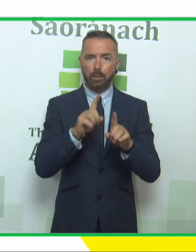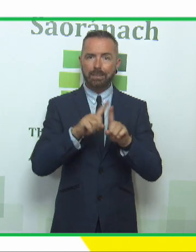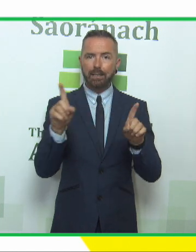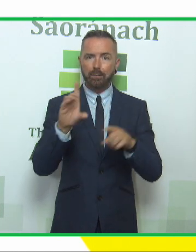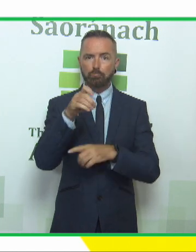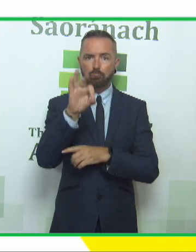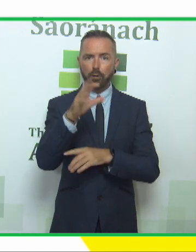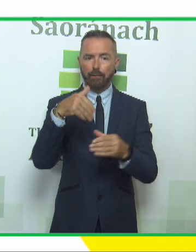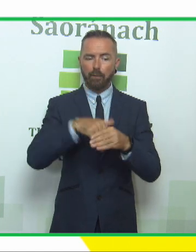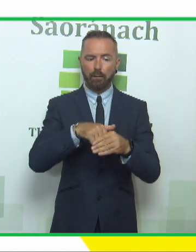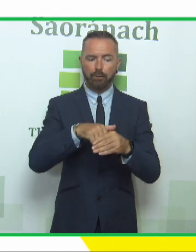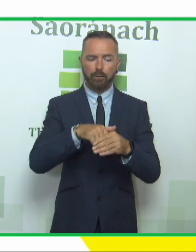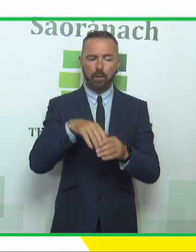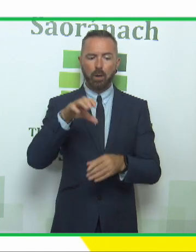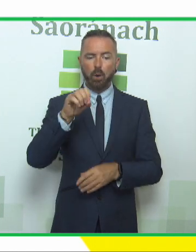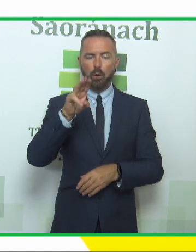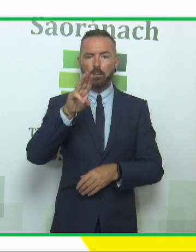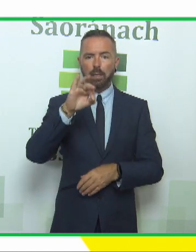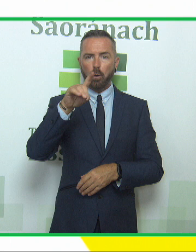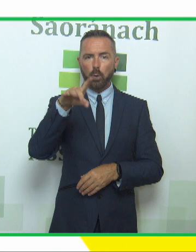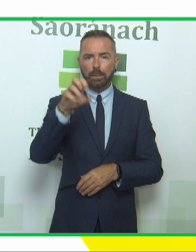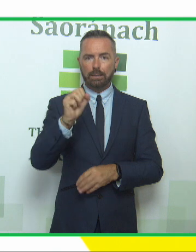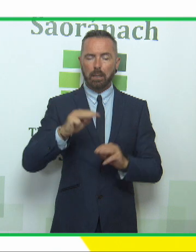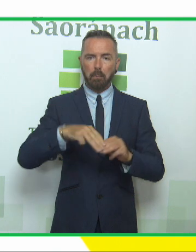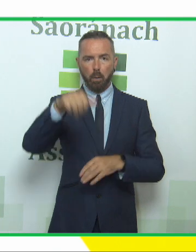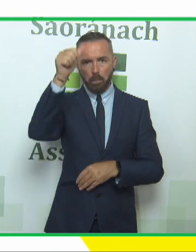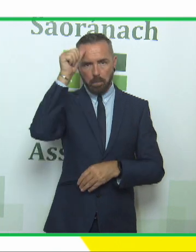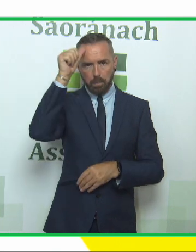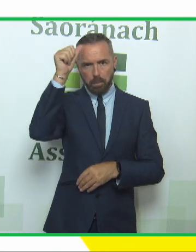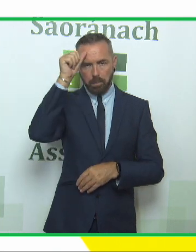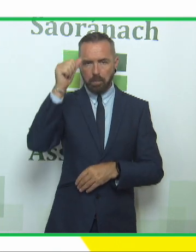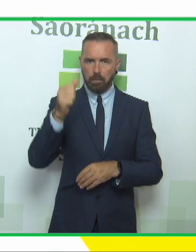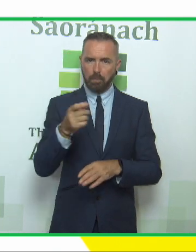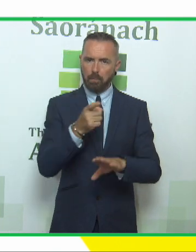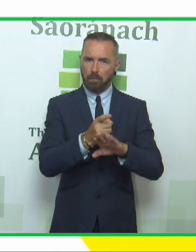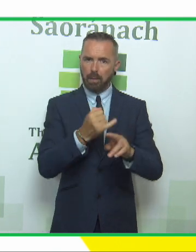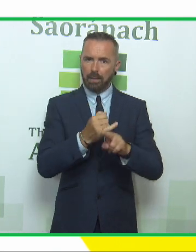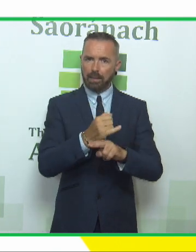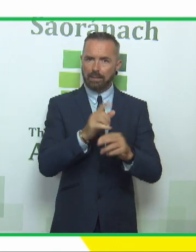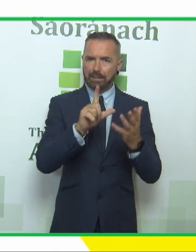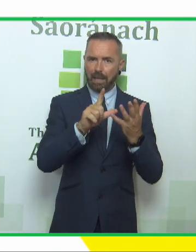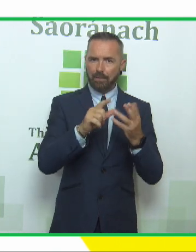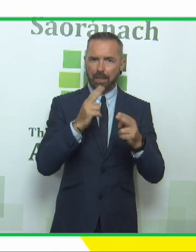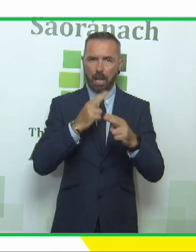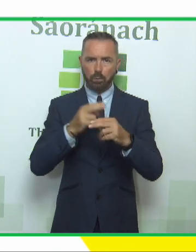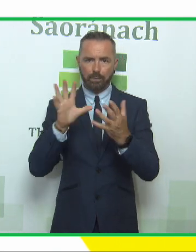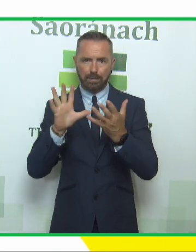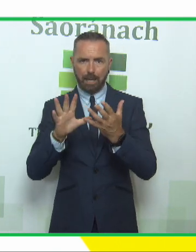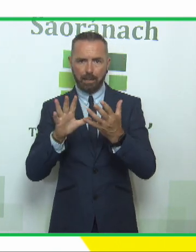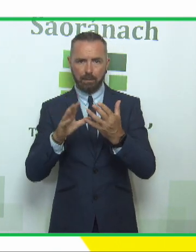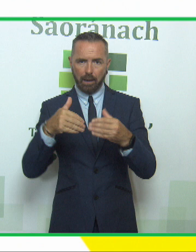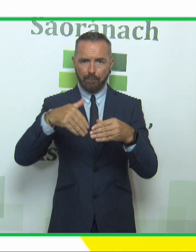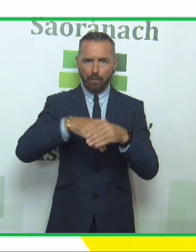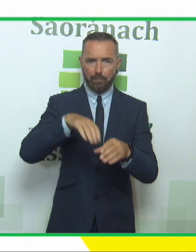2020. Opioids were the most common drug implicated in 2020, with 7 in 10 of all poisoning deaths involving